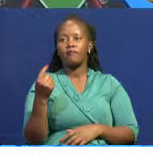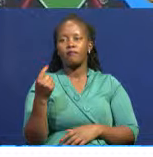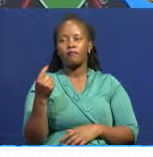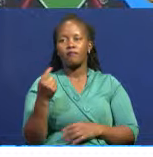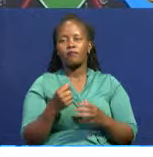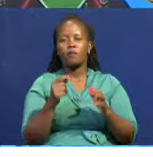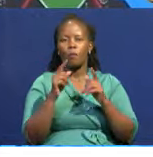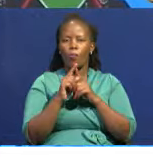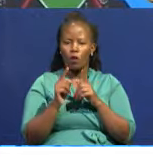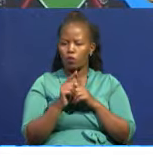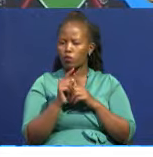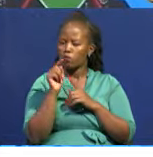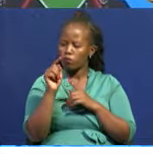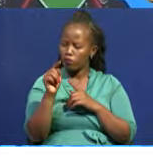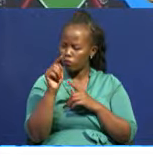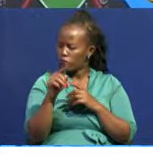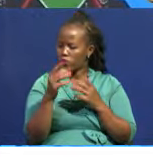And can you name